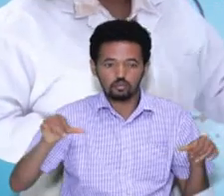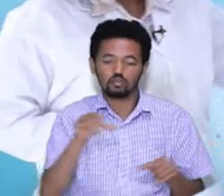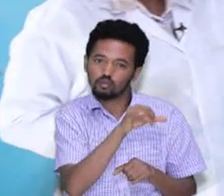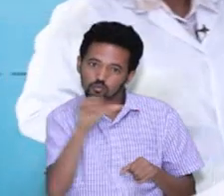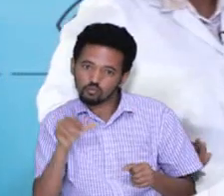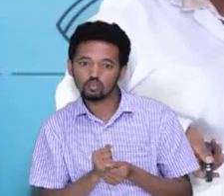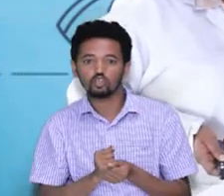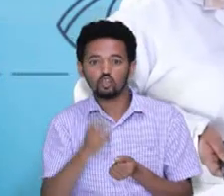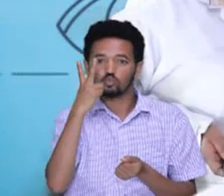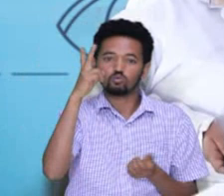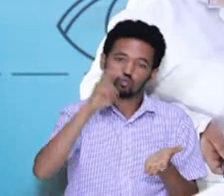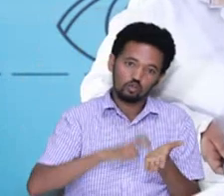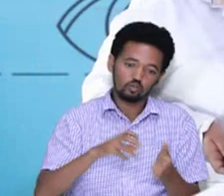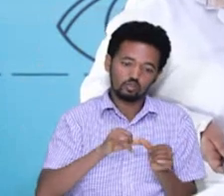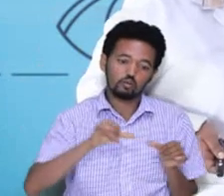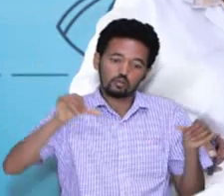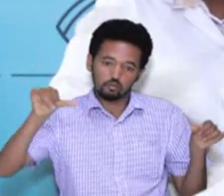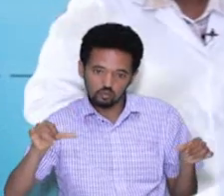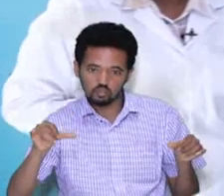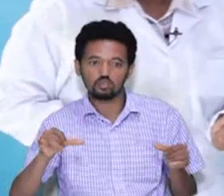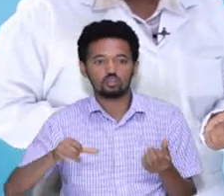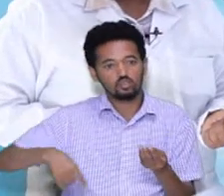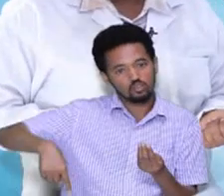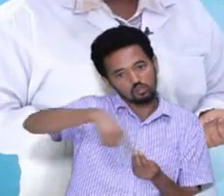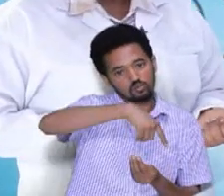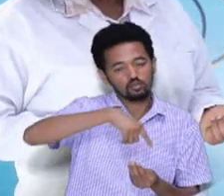altitude is 2,000 meters above sea level.